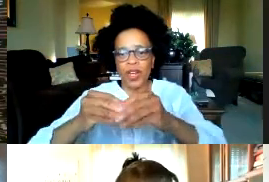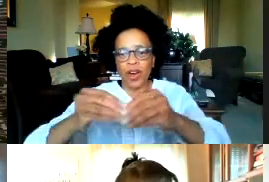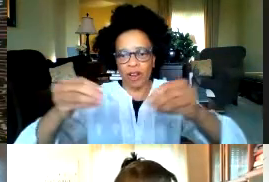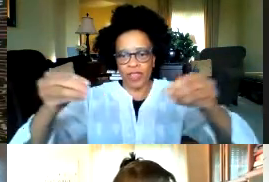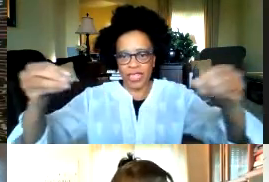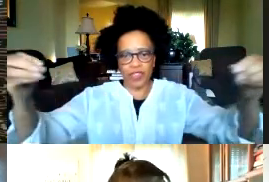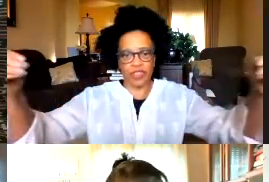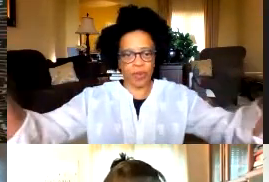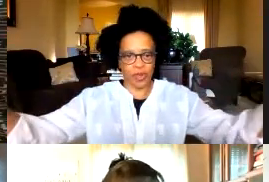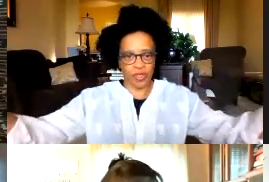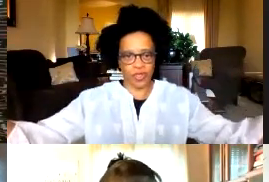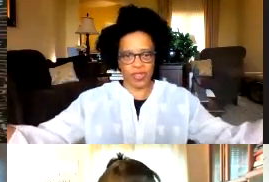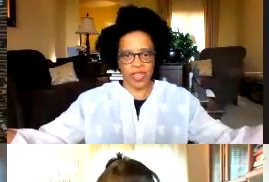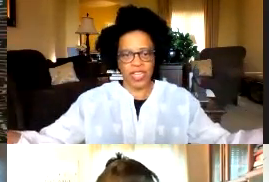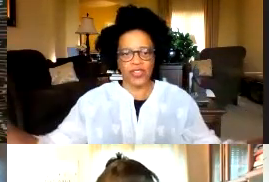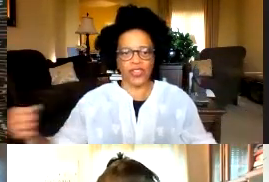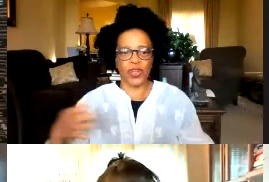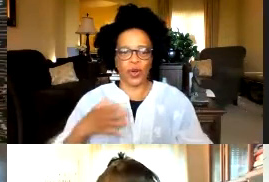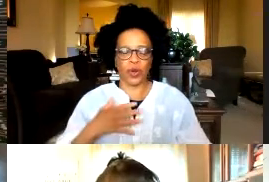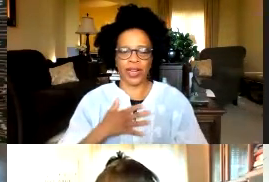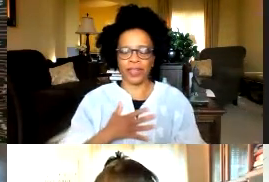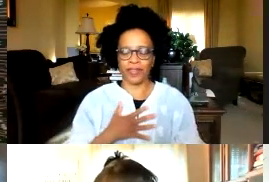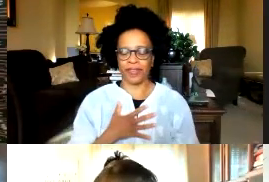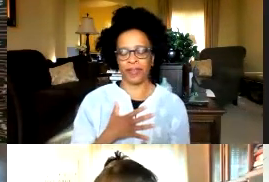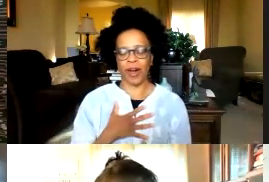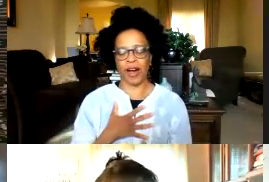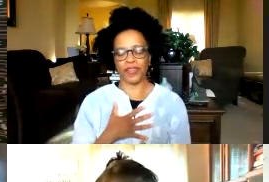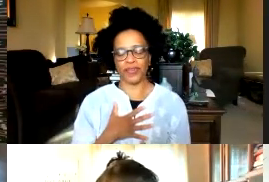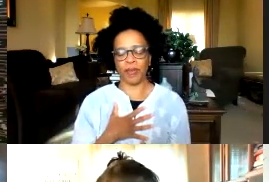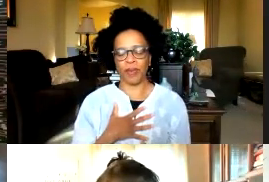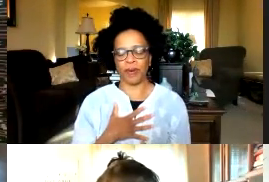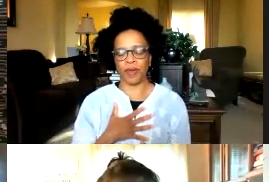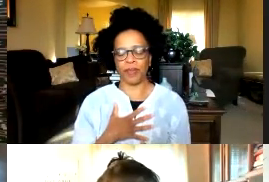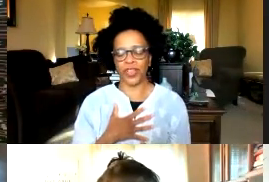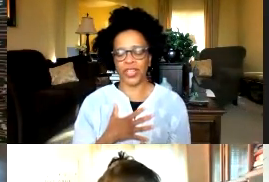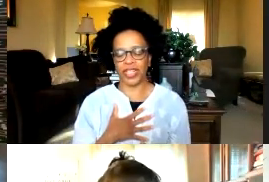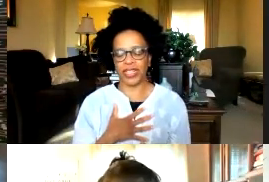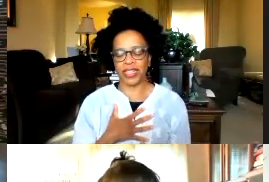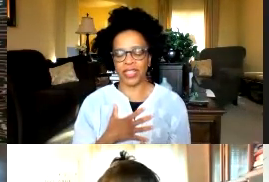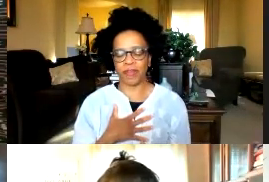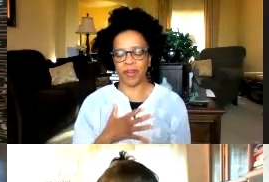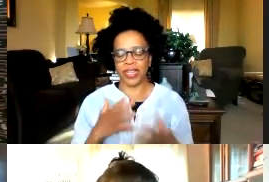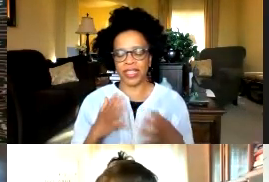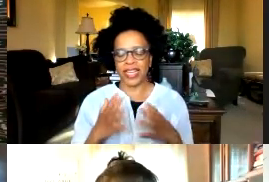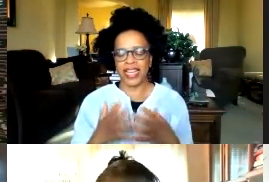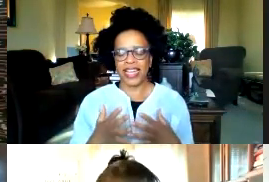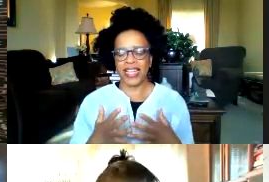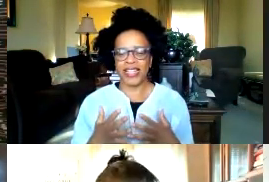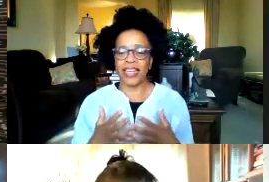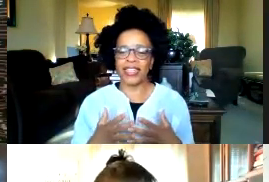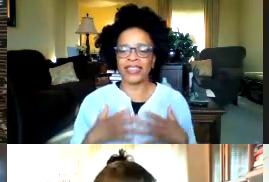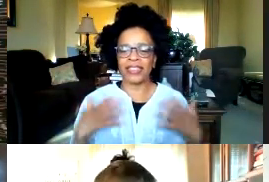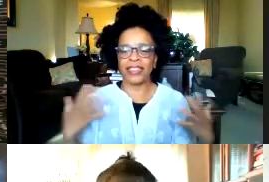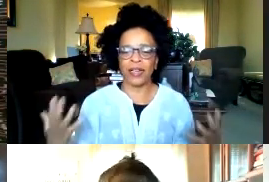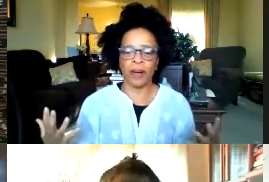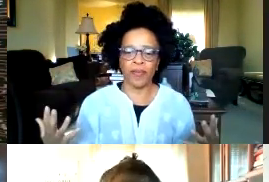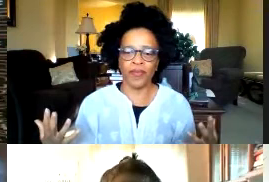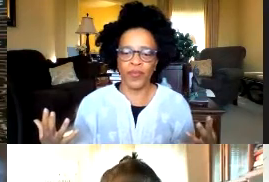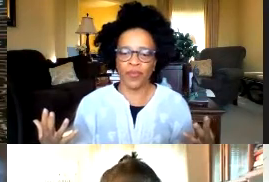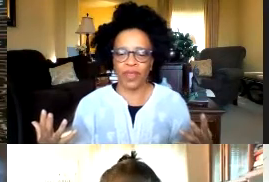and yet we are often interspersed. So kind of pause for a moment, appreciate this experience. And